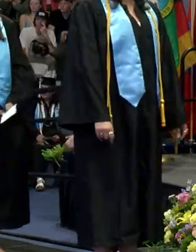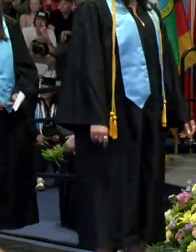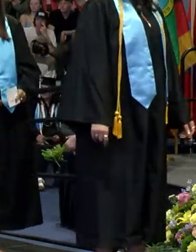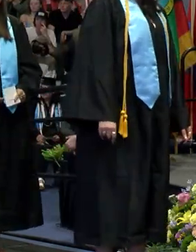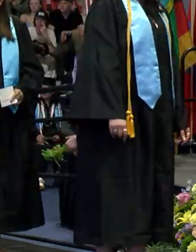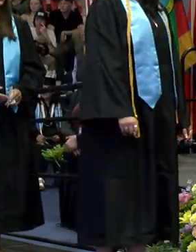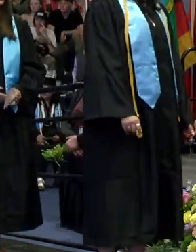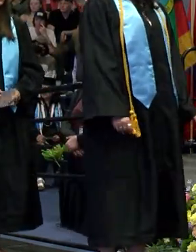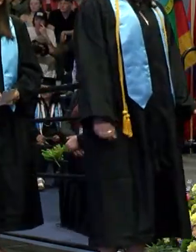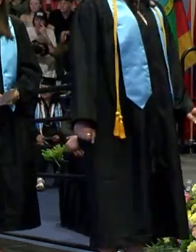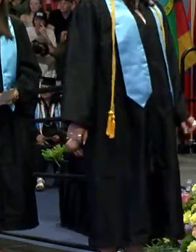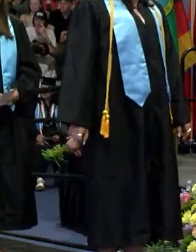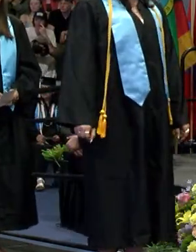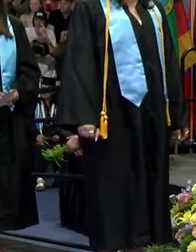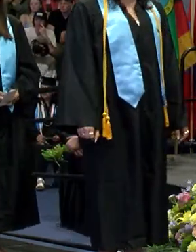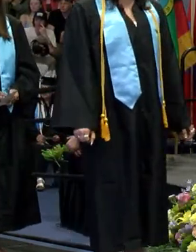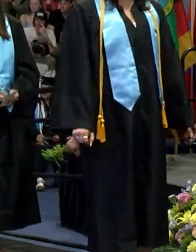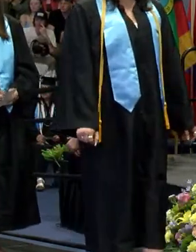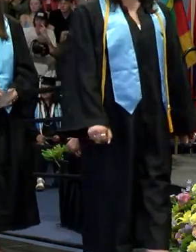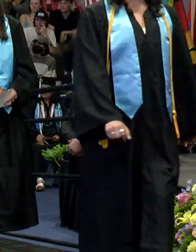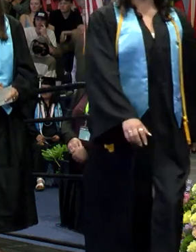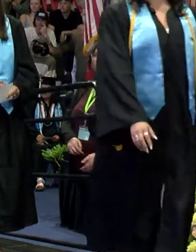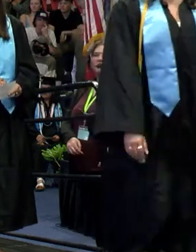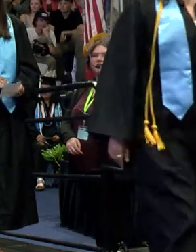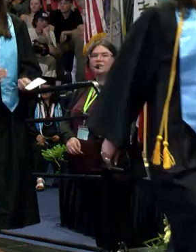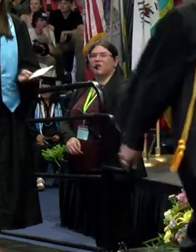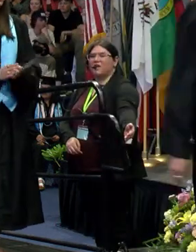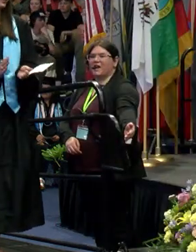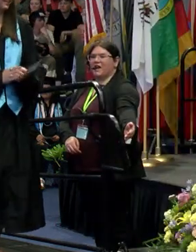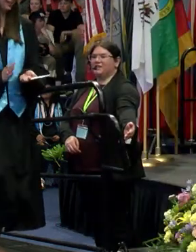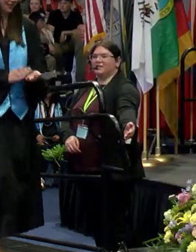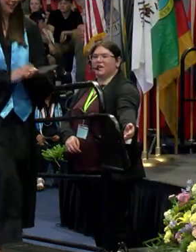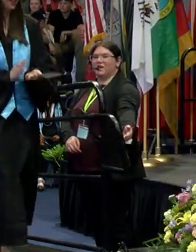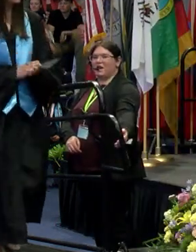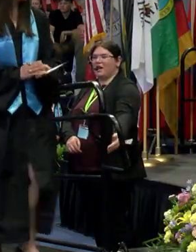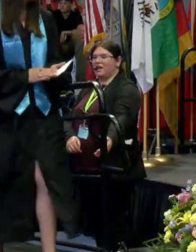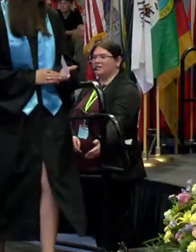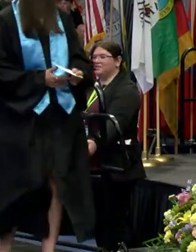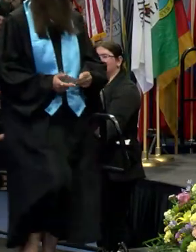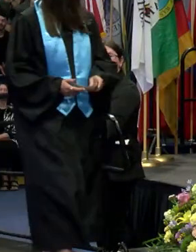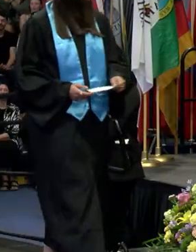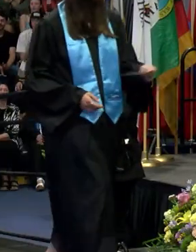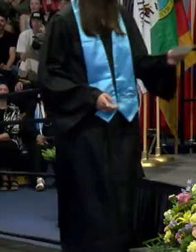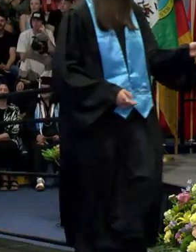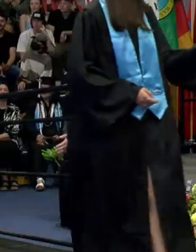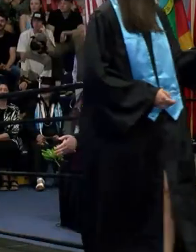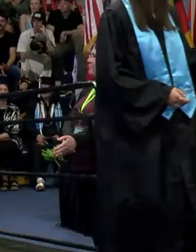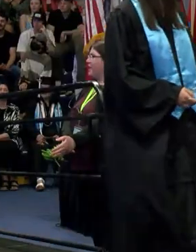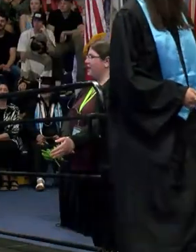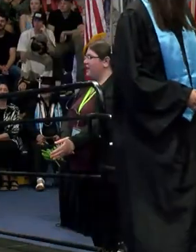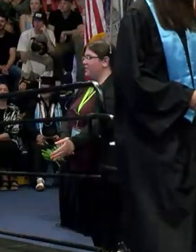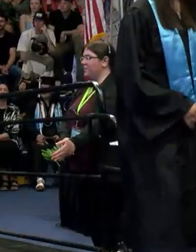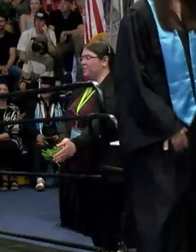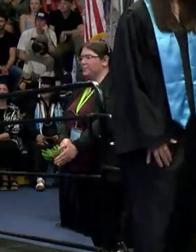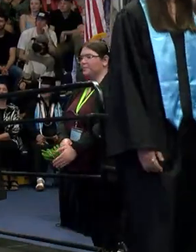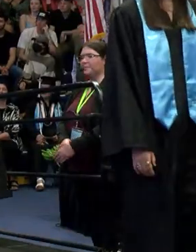Layla Carolyn Lila Carolyn Clevin, cum laude.